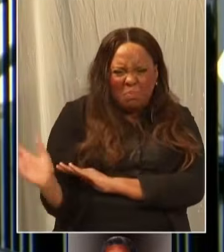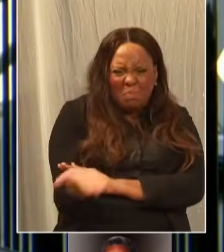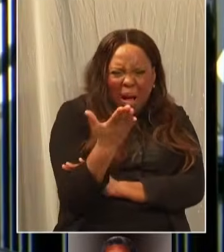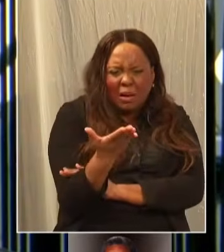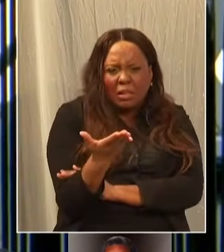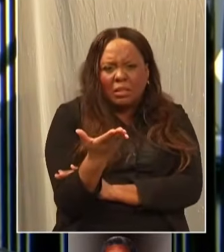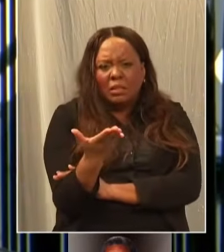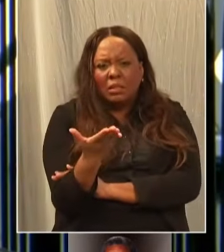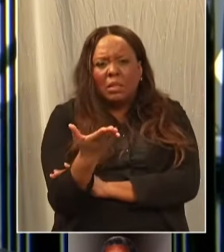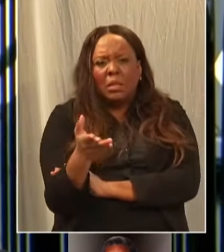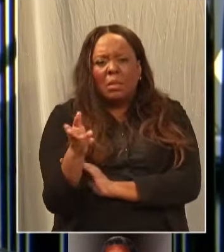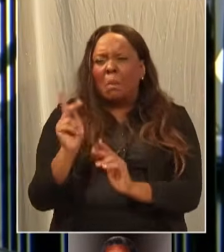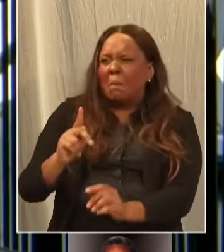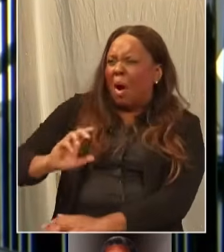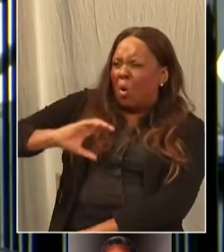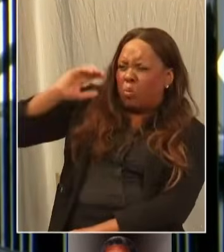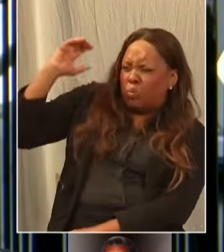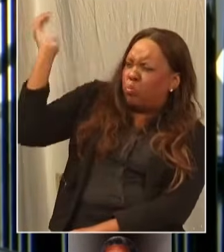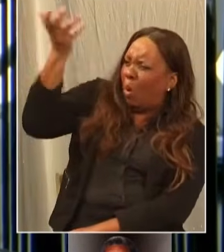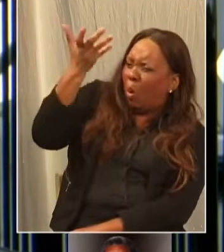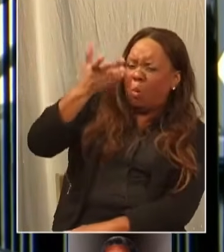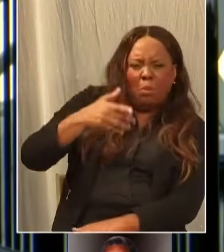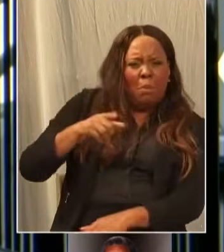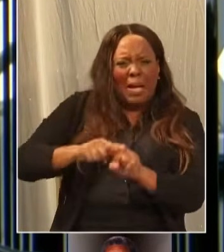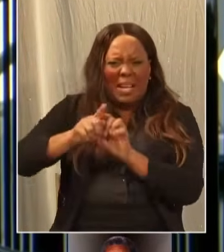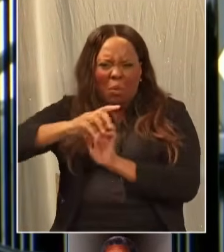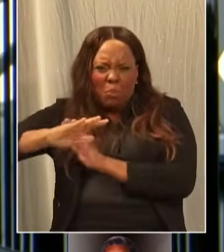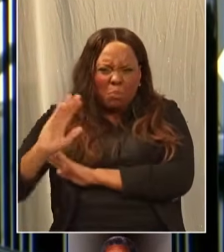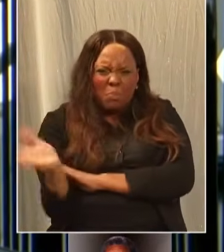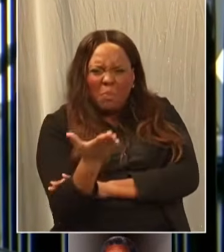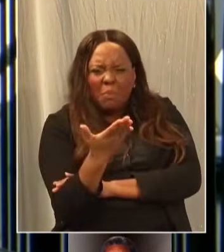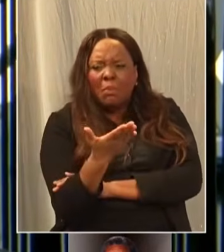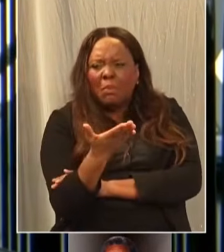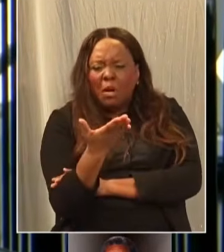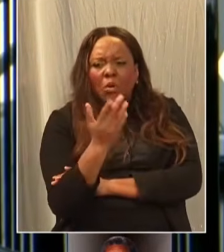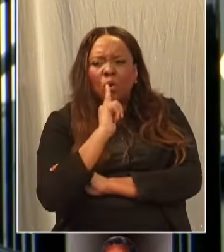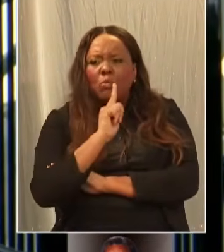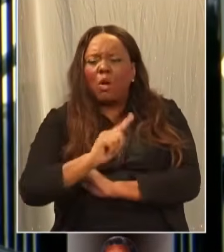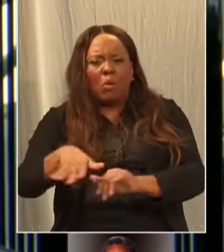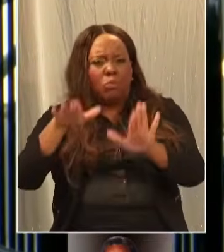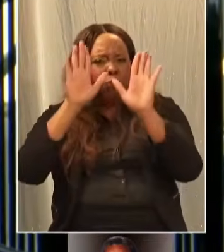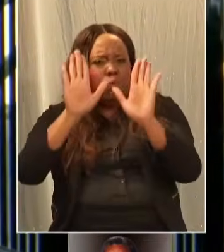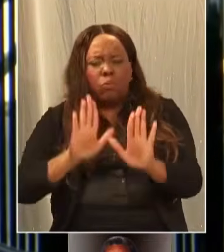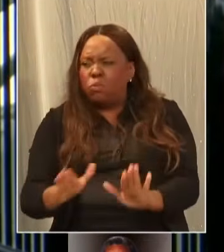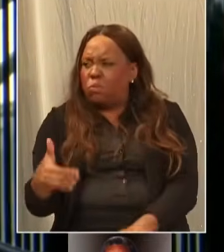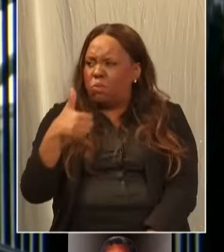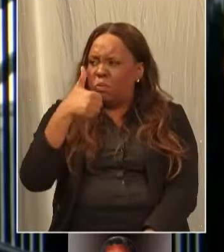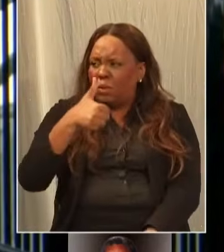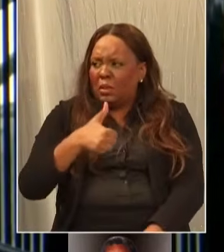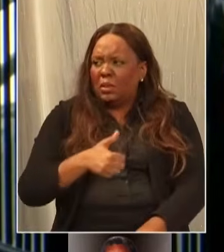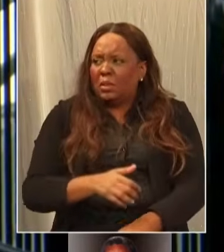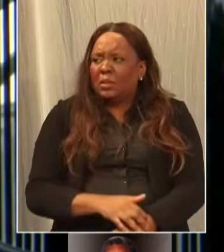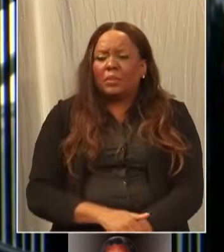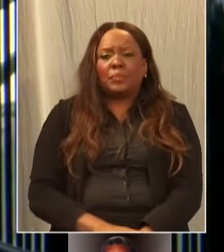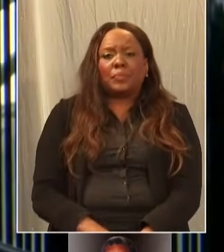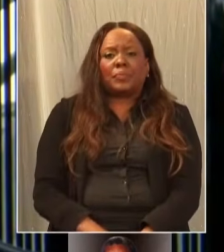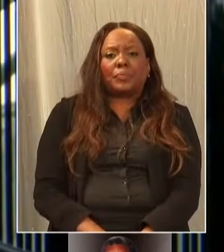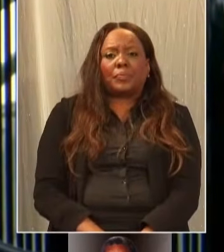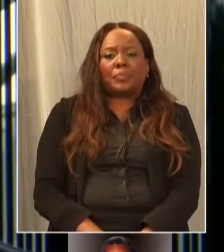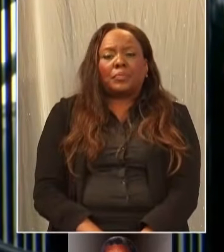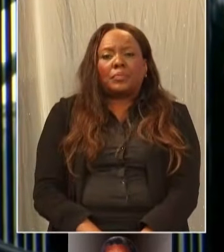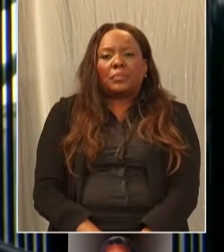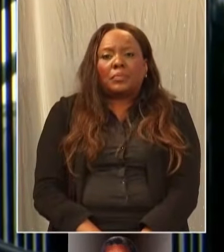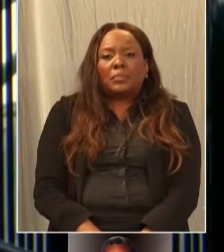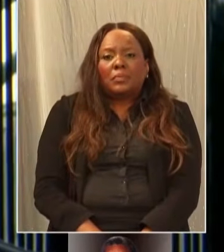the great Australian fast bowlers Ray Lindwall and Keith Miller with remarkable assurance. I can do no better